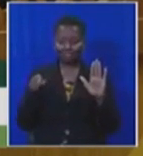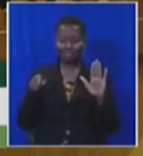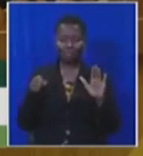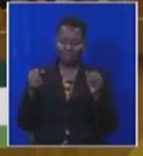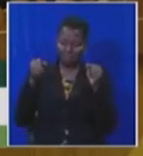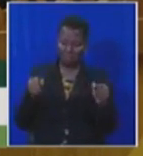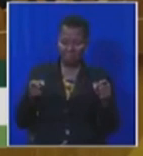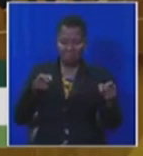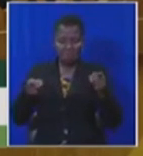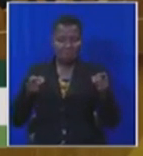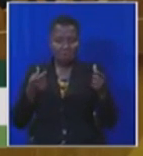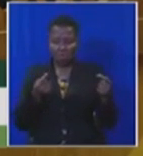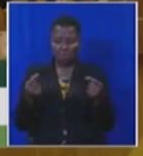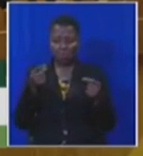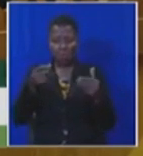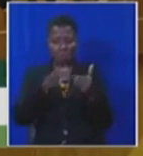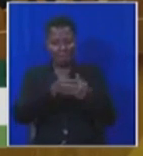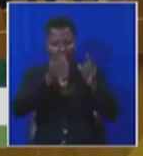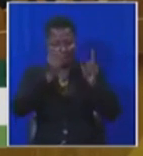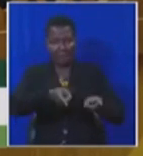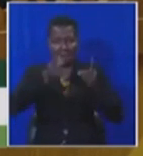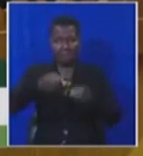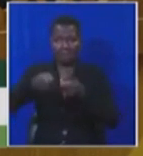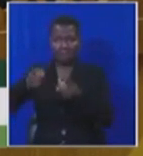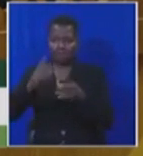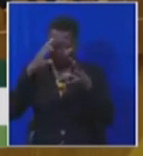militancy to exert pressure on its members to be unionists